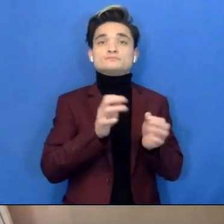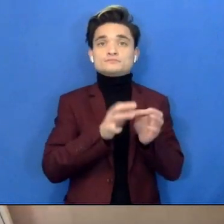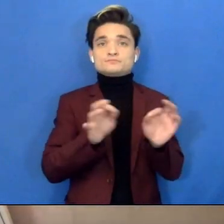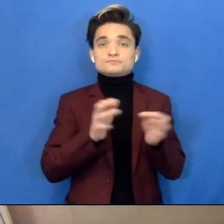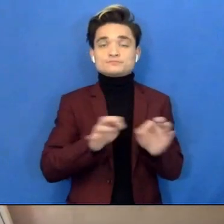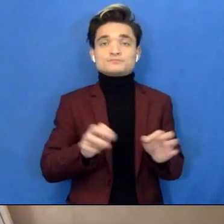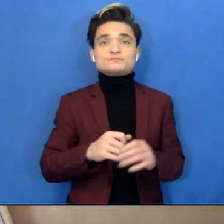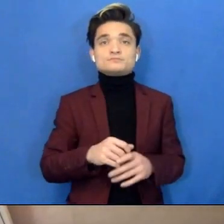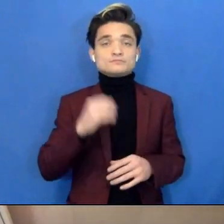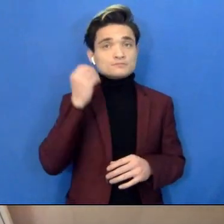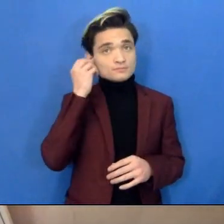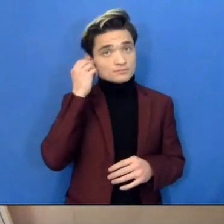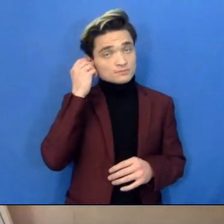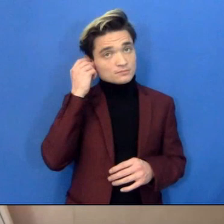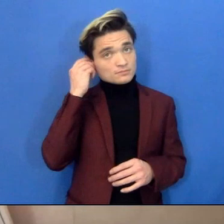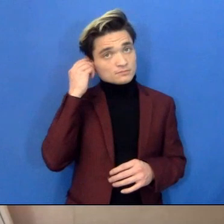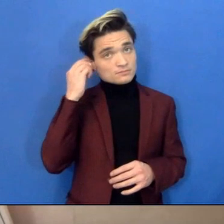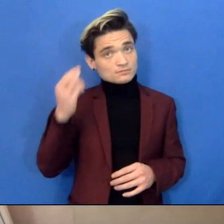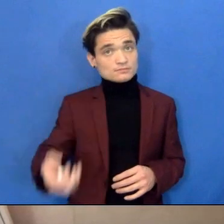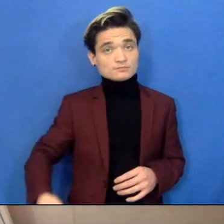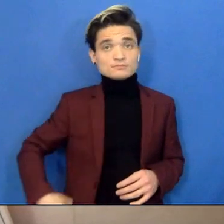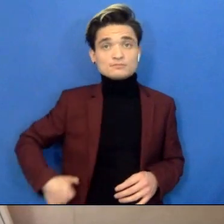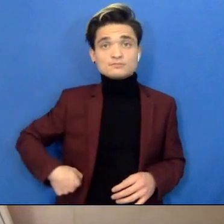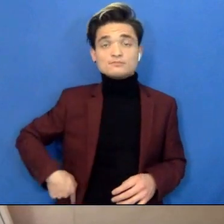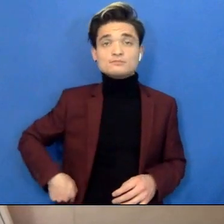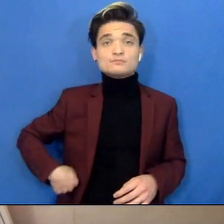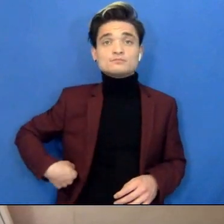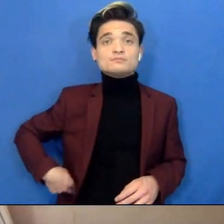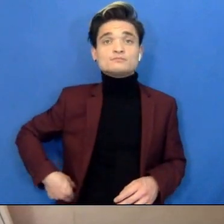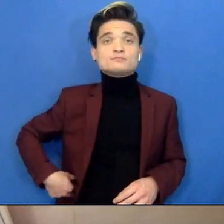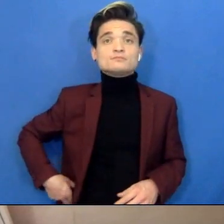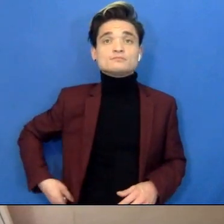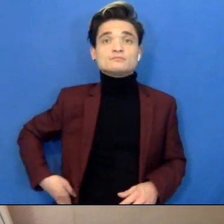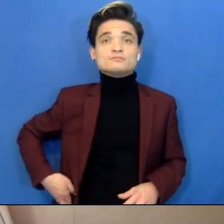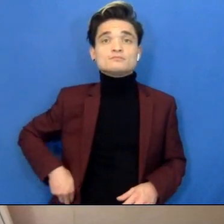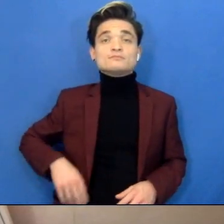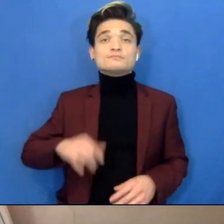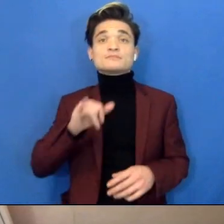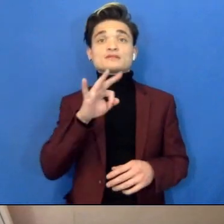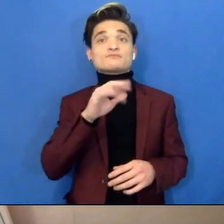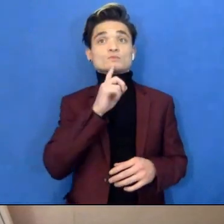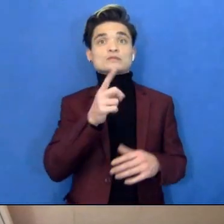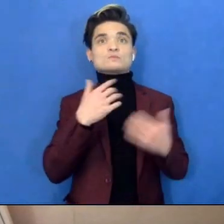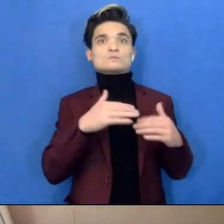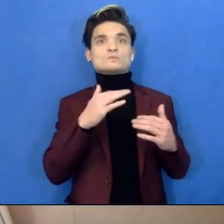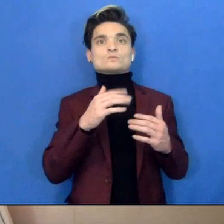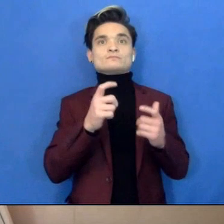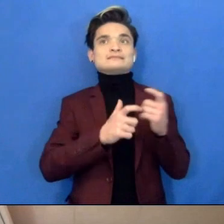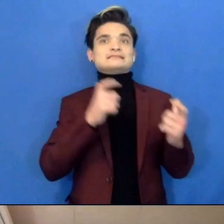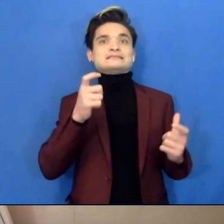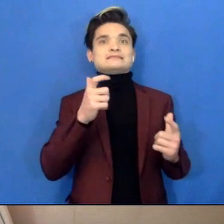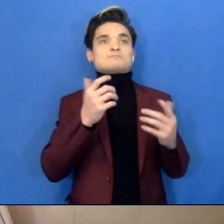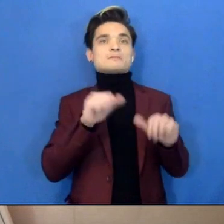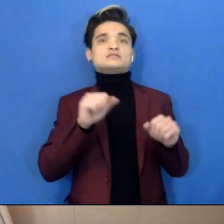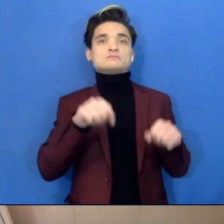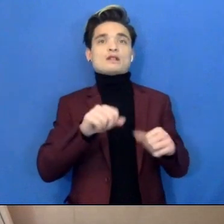usually use when I talk about my emotions and personal experiences. And so when I first started performing in different